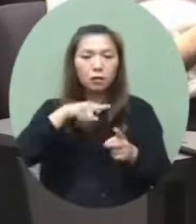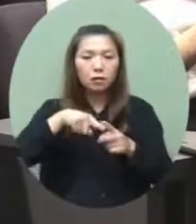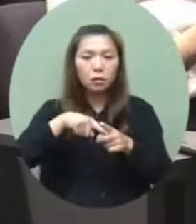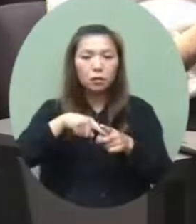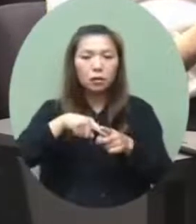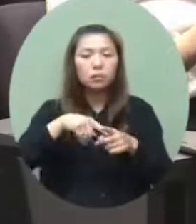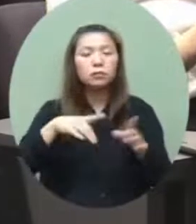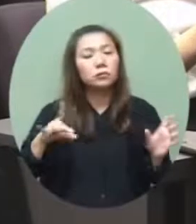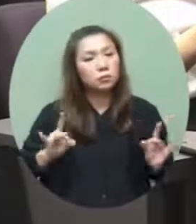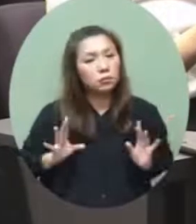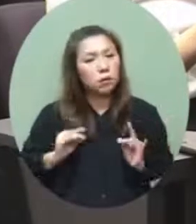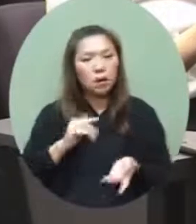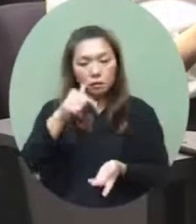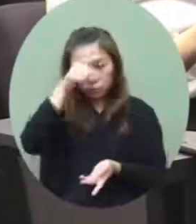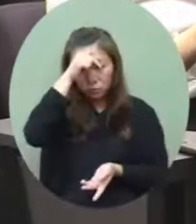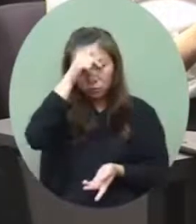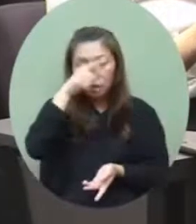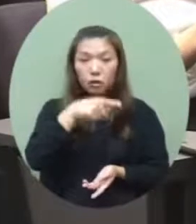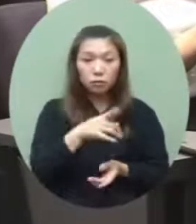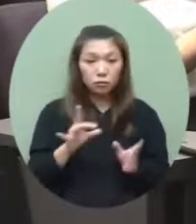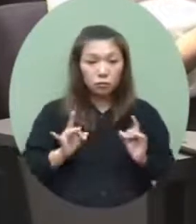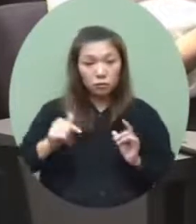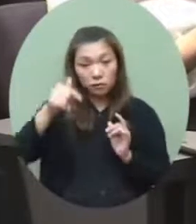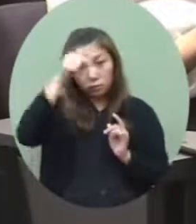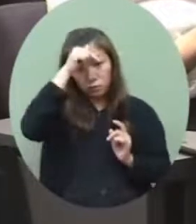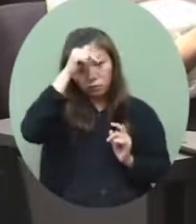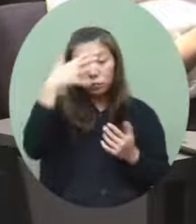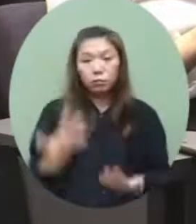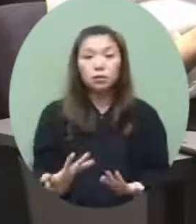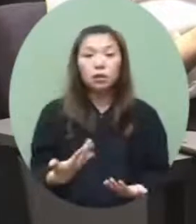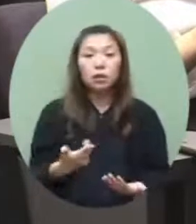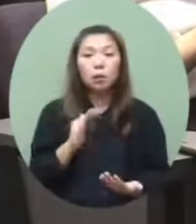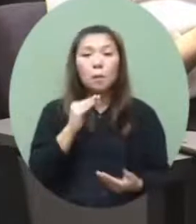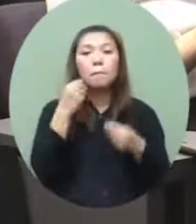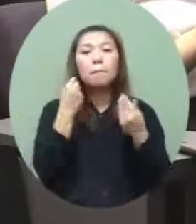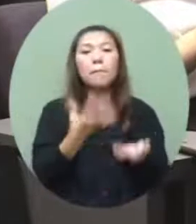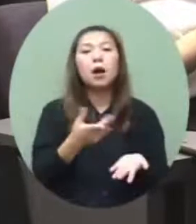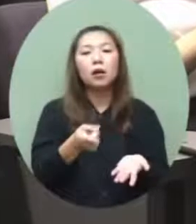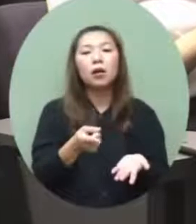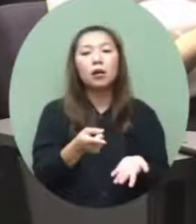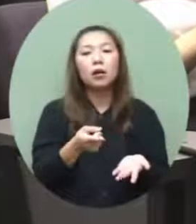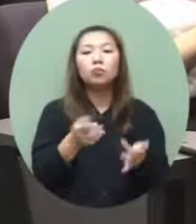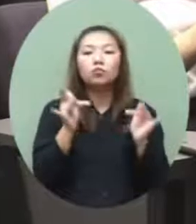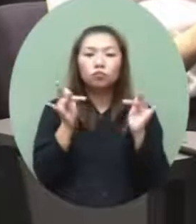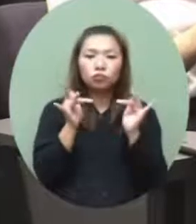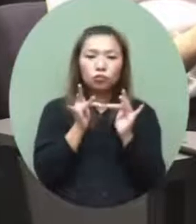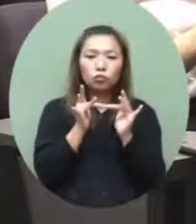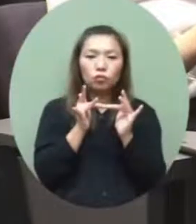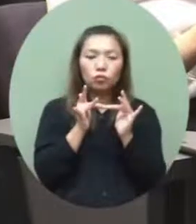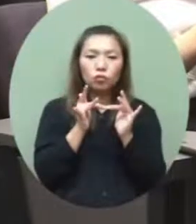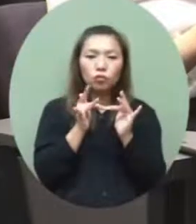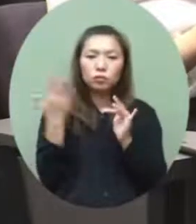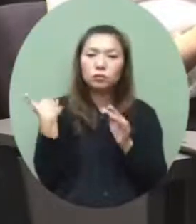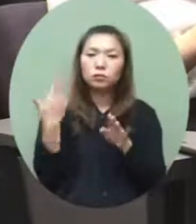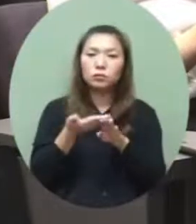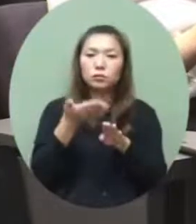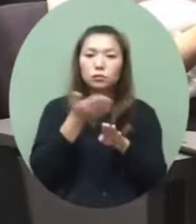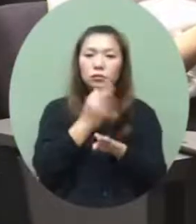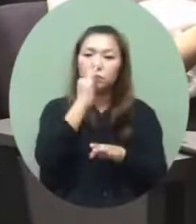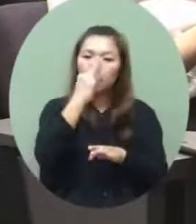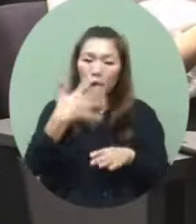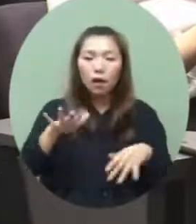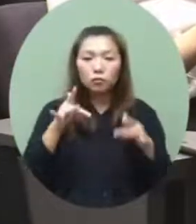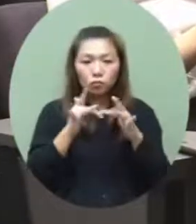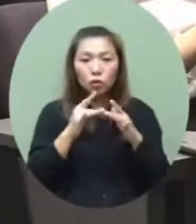appear, and do they have to go seek medical attention if certain symptoms appear? And for private hospitals,